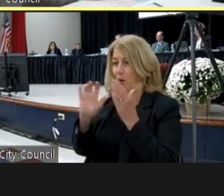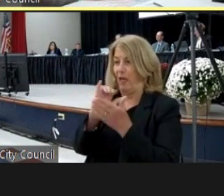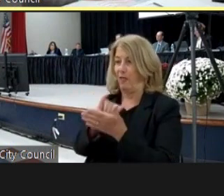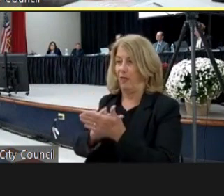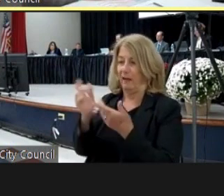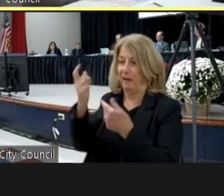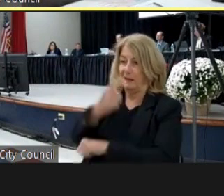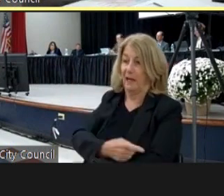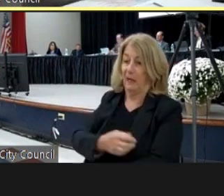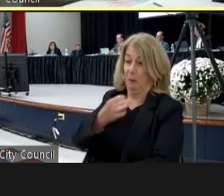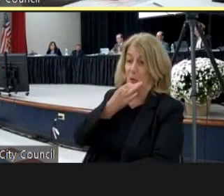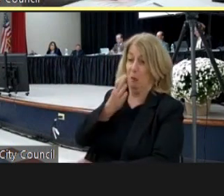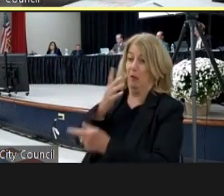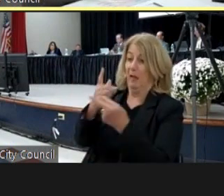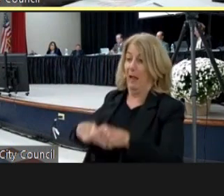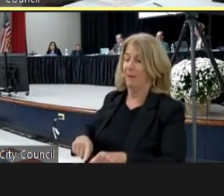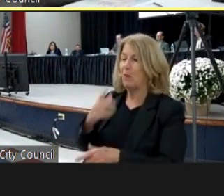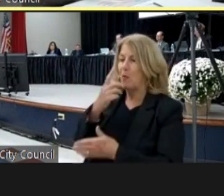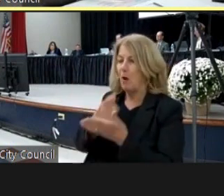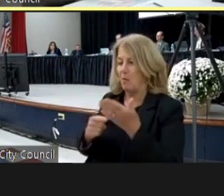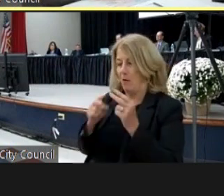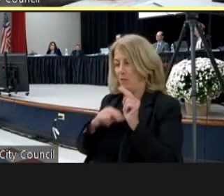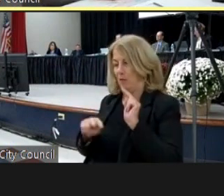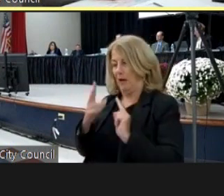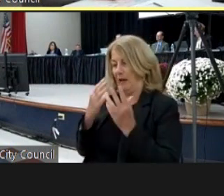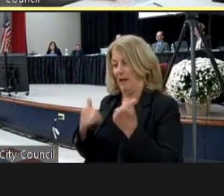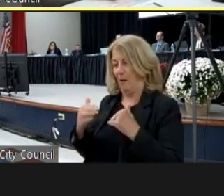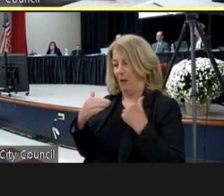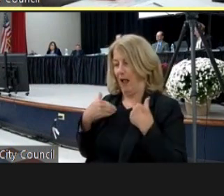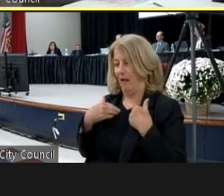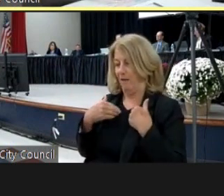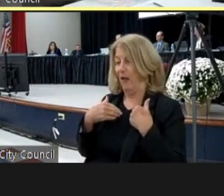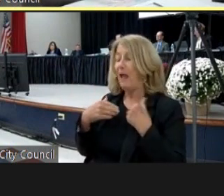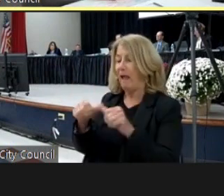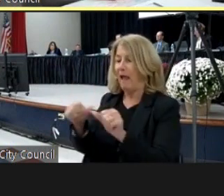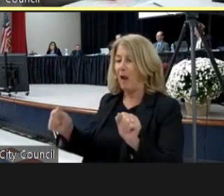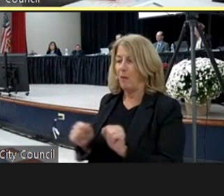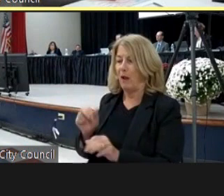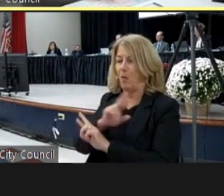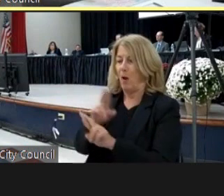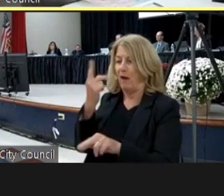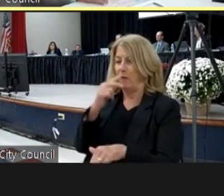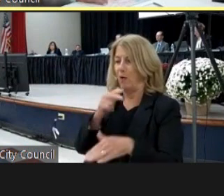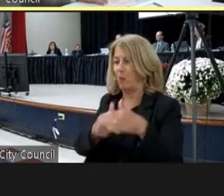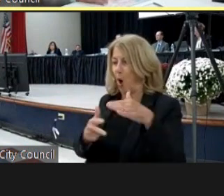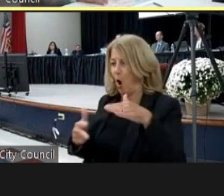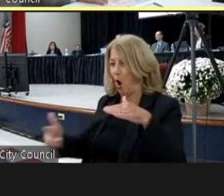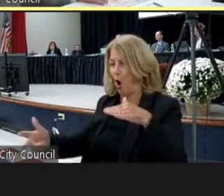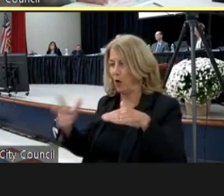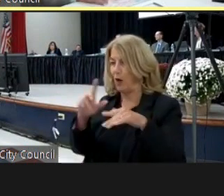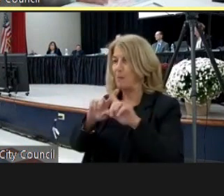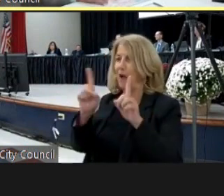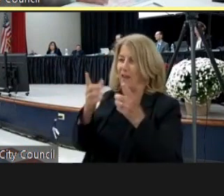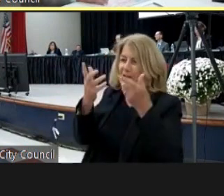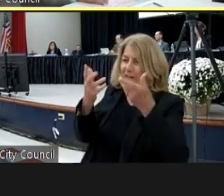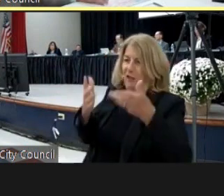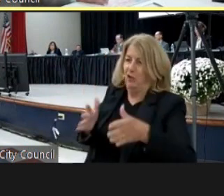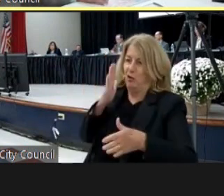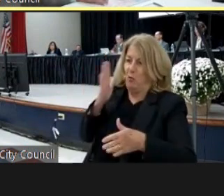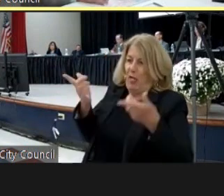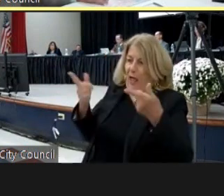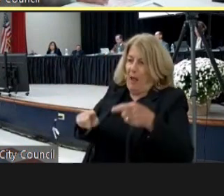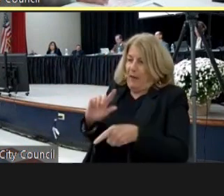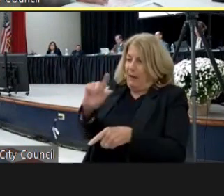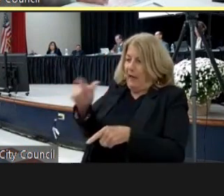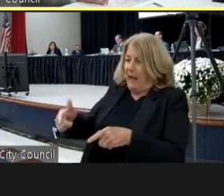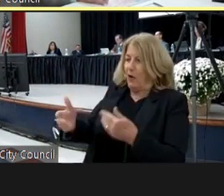And what we're looking at now is having essentially the spaces ready to park, but the facade and the finish out will come later, closer